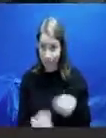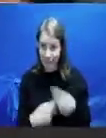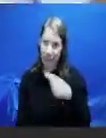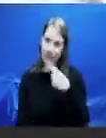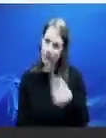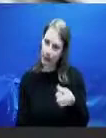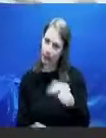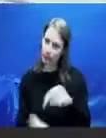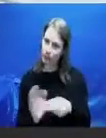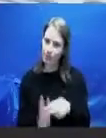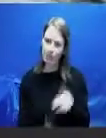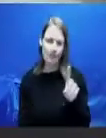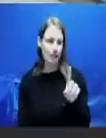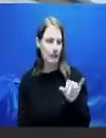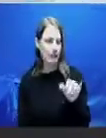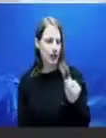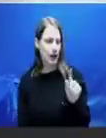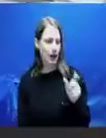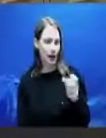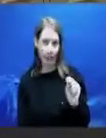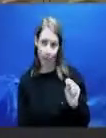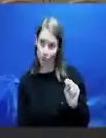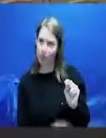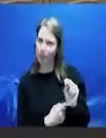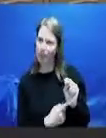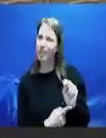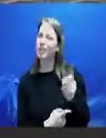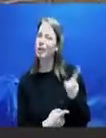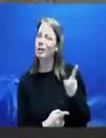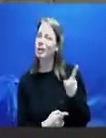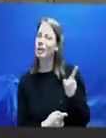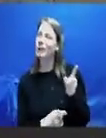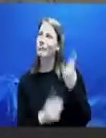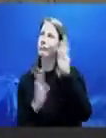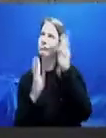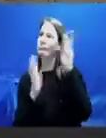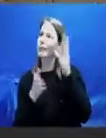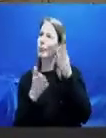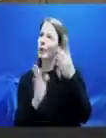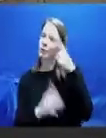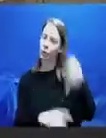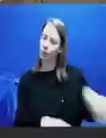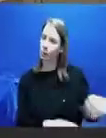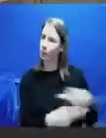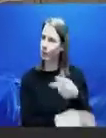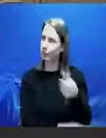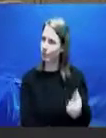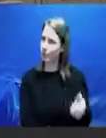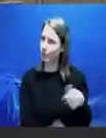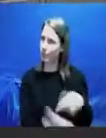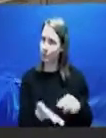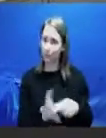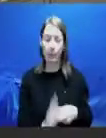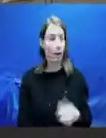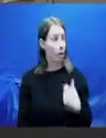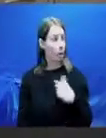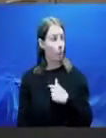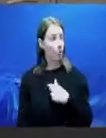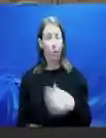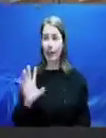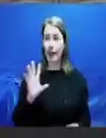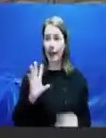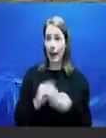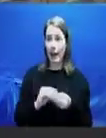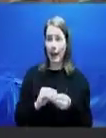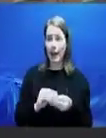them come up with methods to figure it out for themselves. And then we added the prime coordinates to get 72, which was